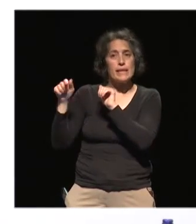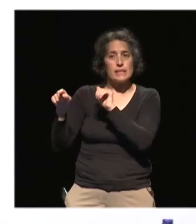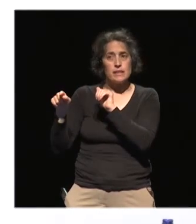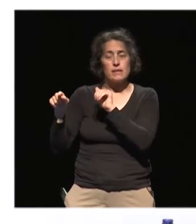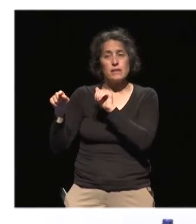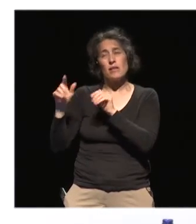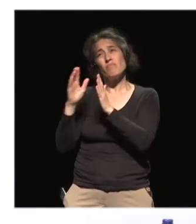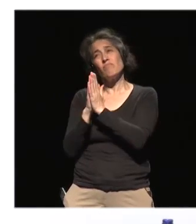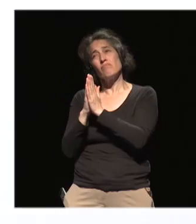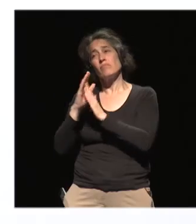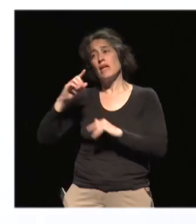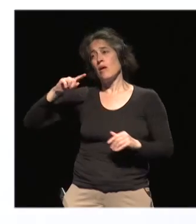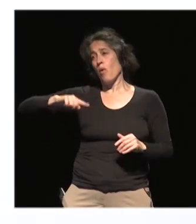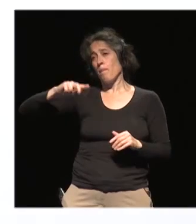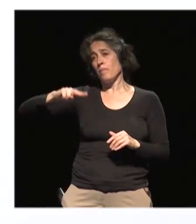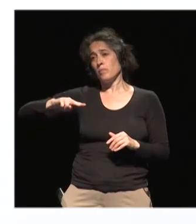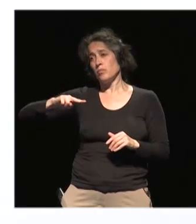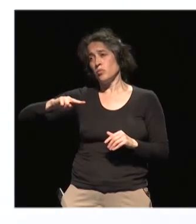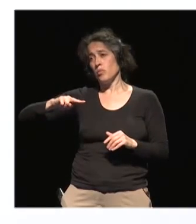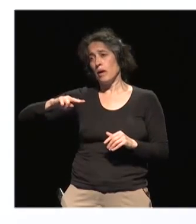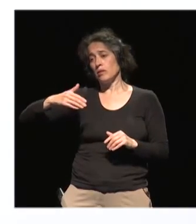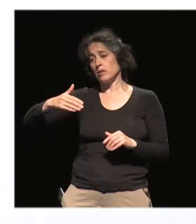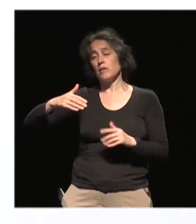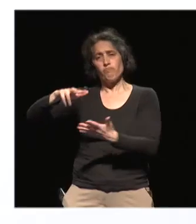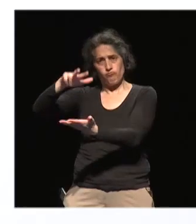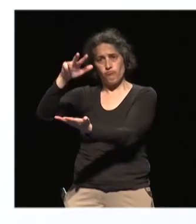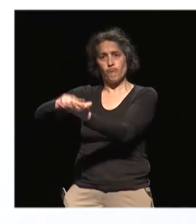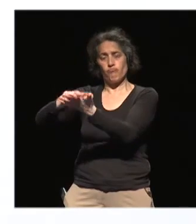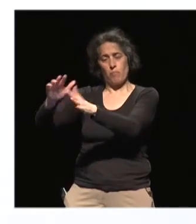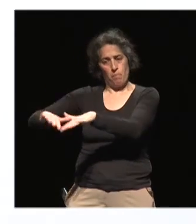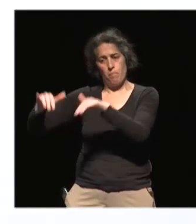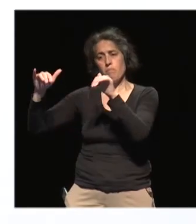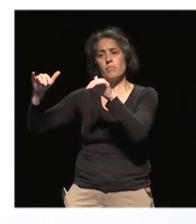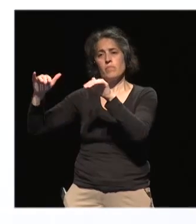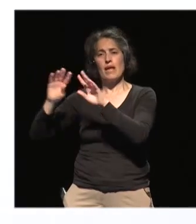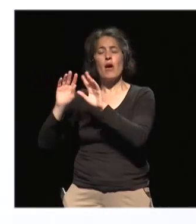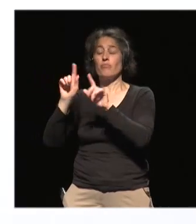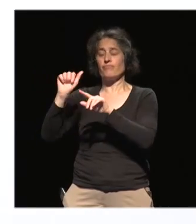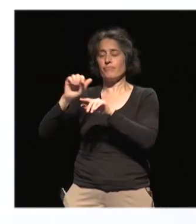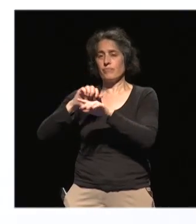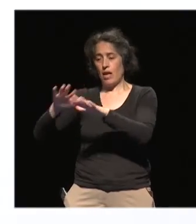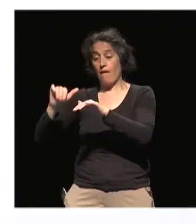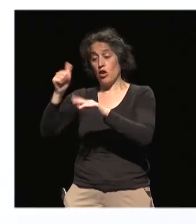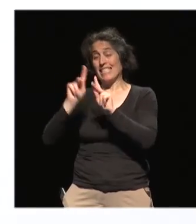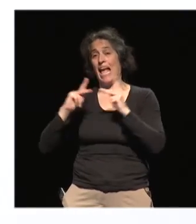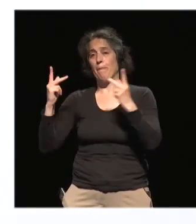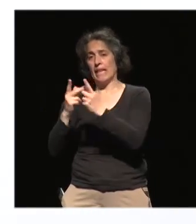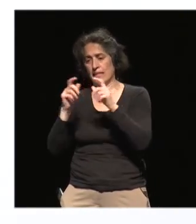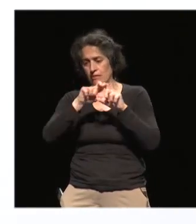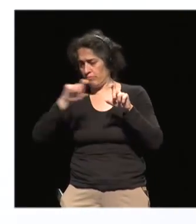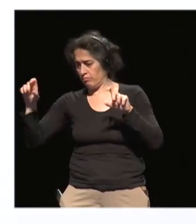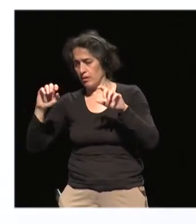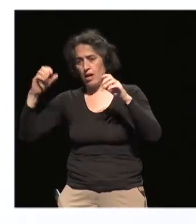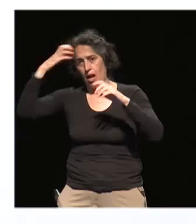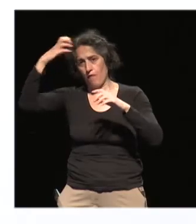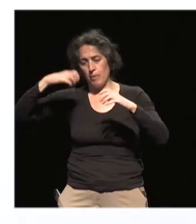the end of the next 2 months, perhaps it will have already been approved and by the cabinet. And of course, accompanying that